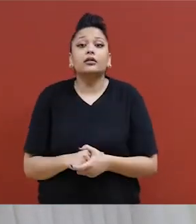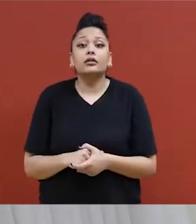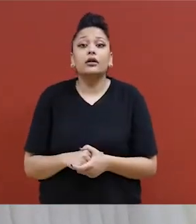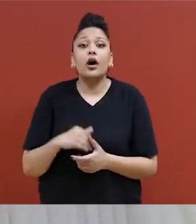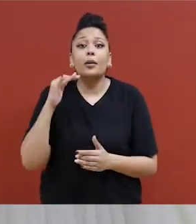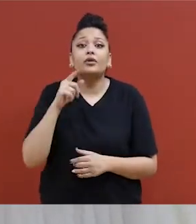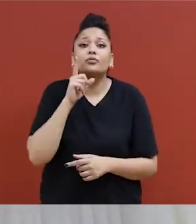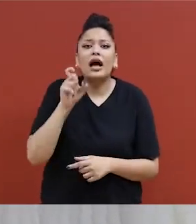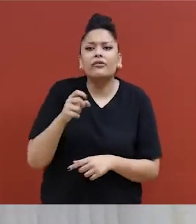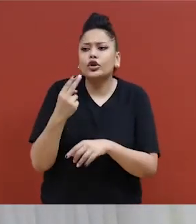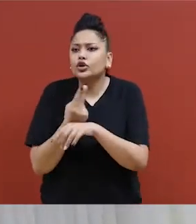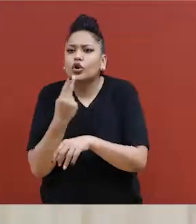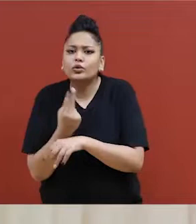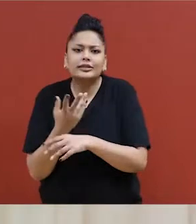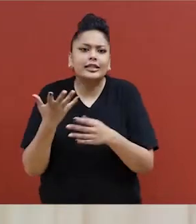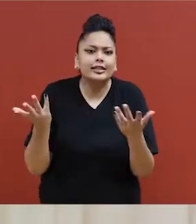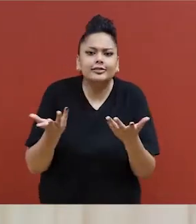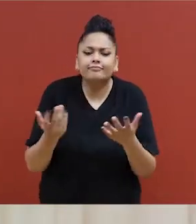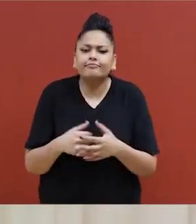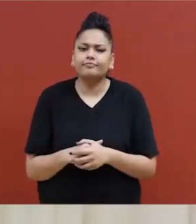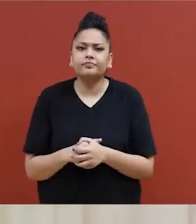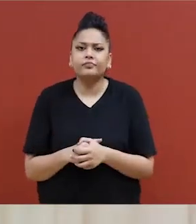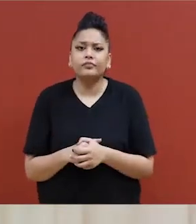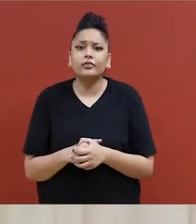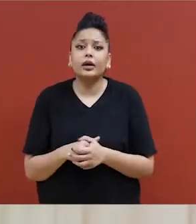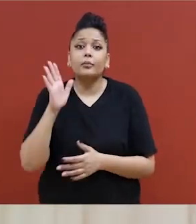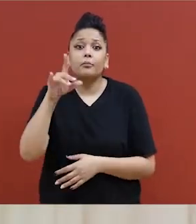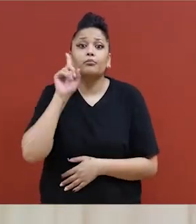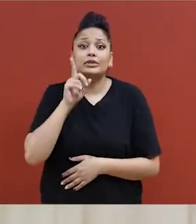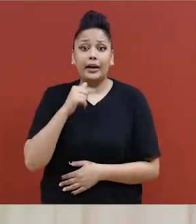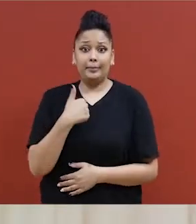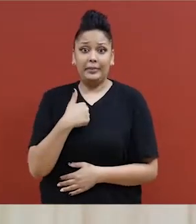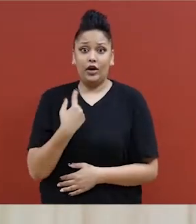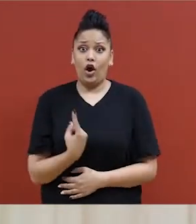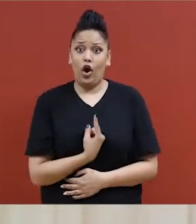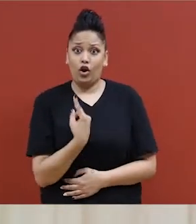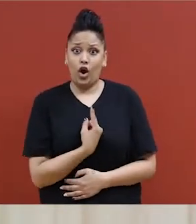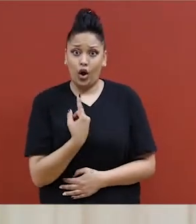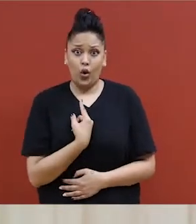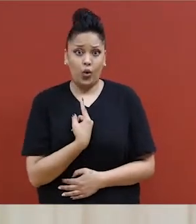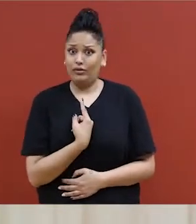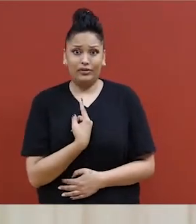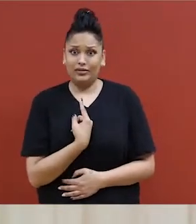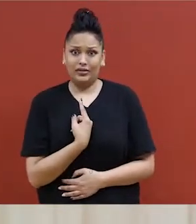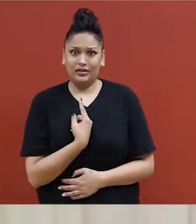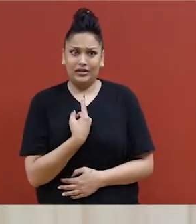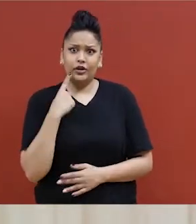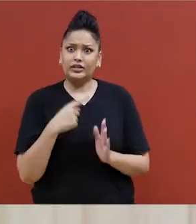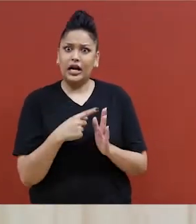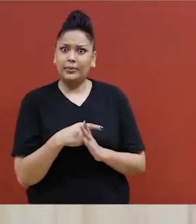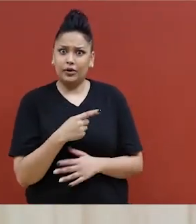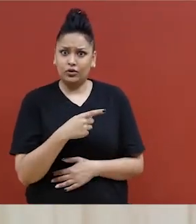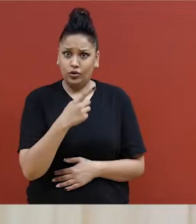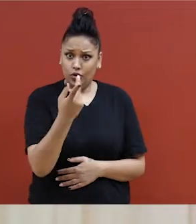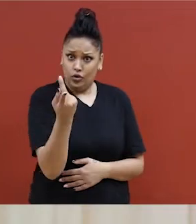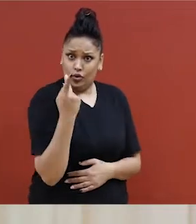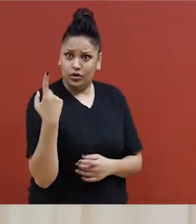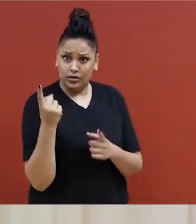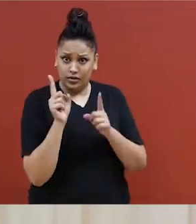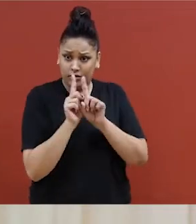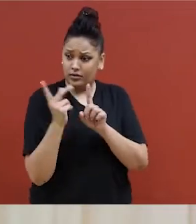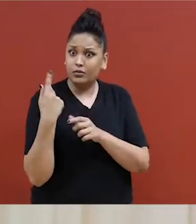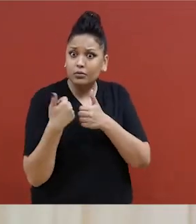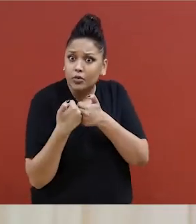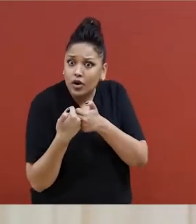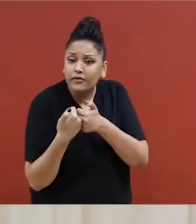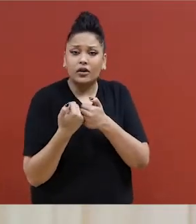stuff we hope we never have to do. Let's say I'm isolated, let's say I broke up with this person a couple of months